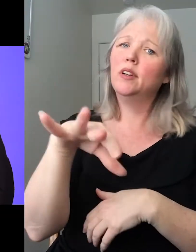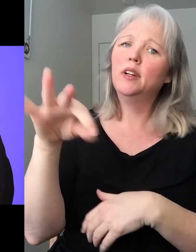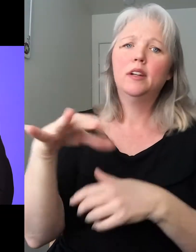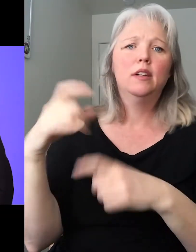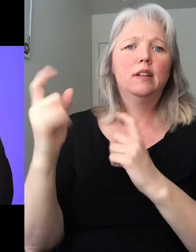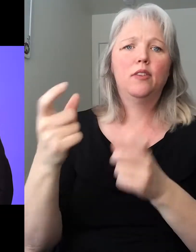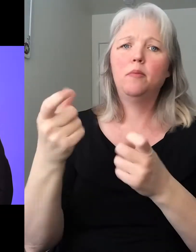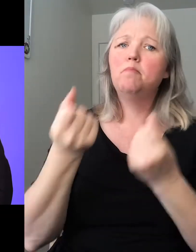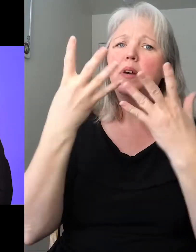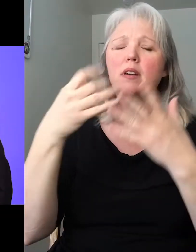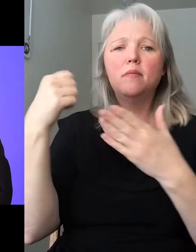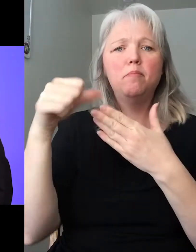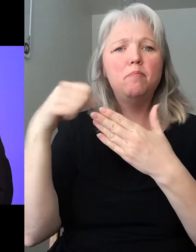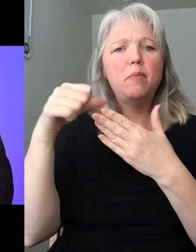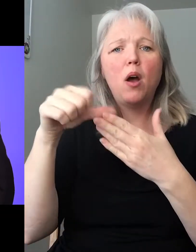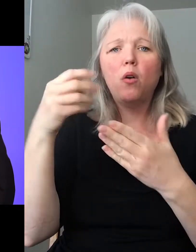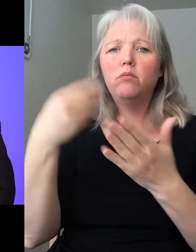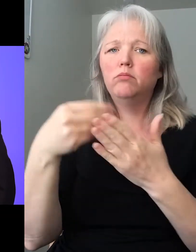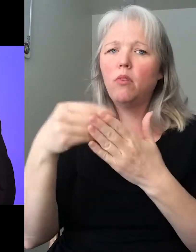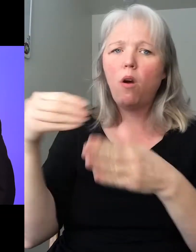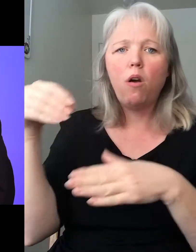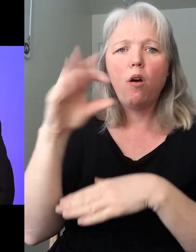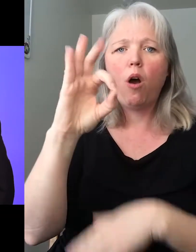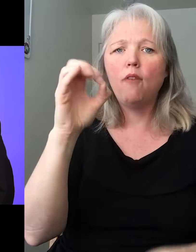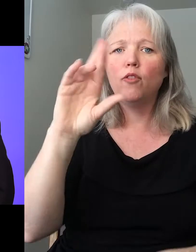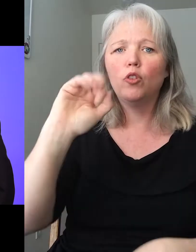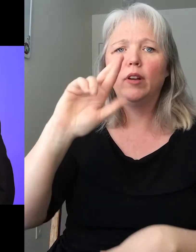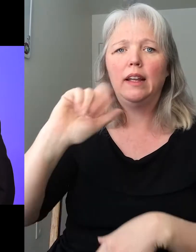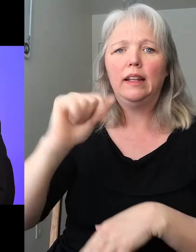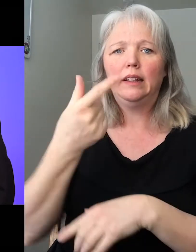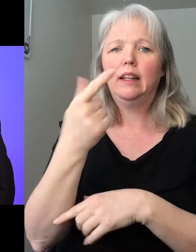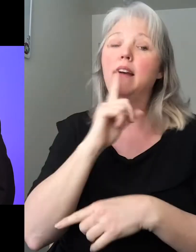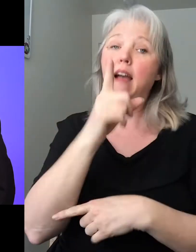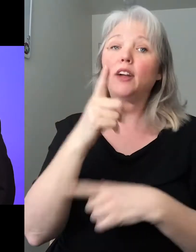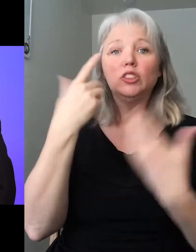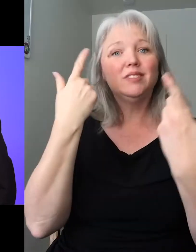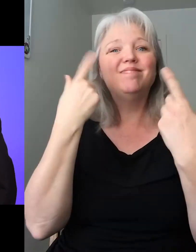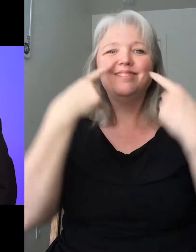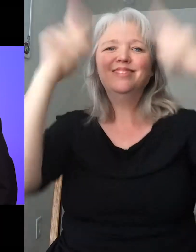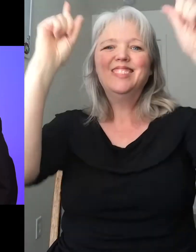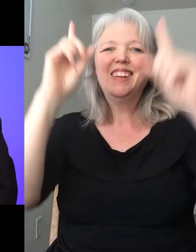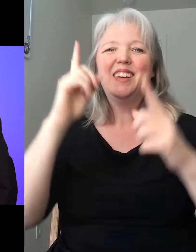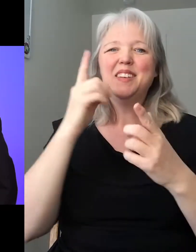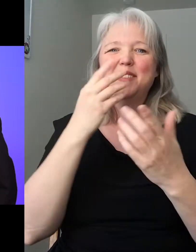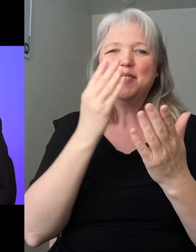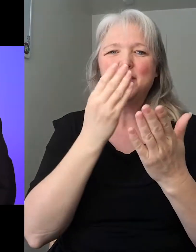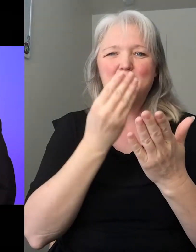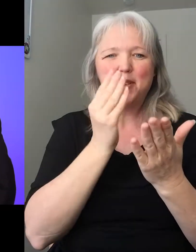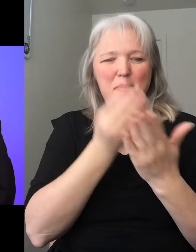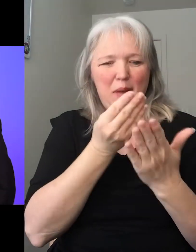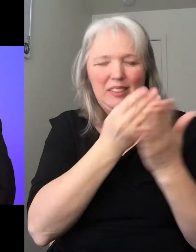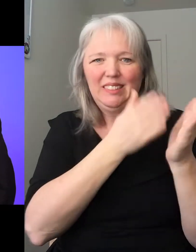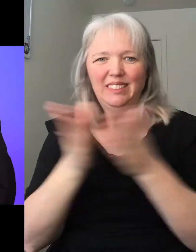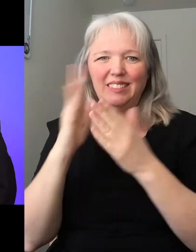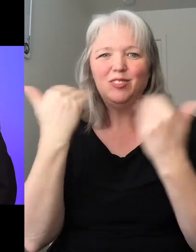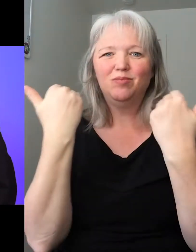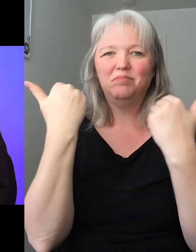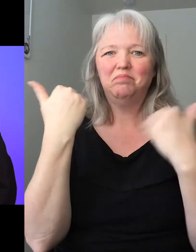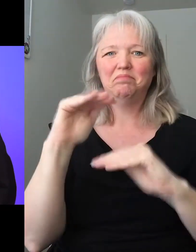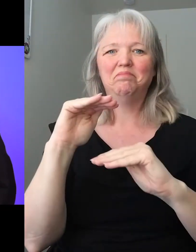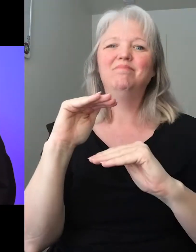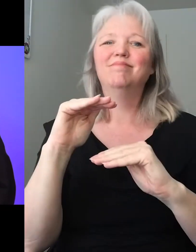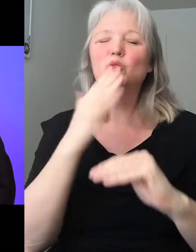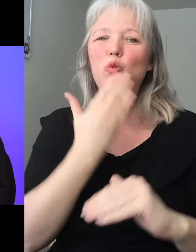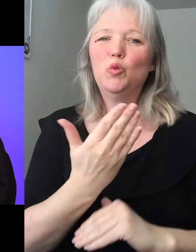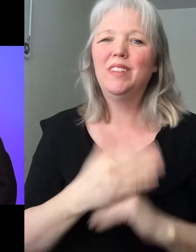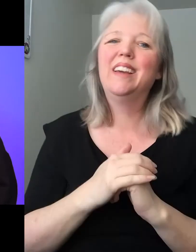in an offering, visit our online giving. We actually made budget last week, which is an exciting thing for us. So thank you for that. Well, thanks